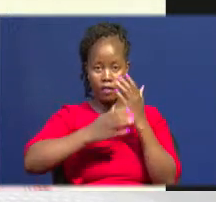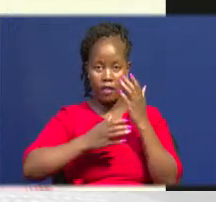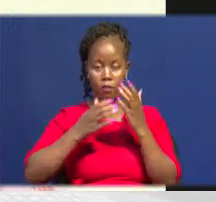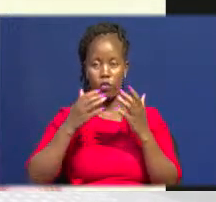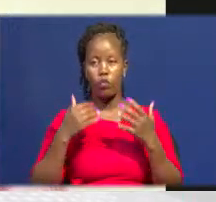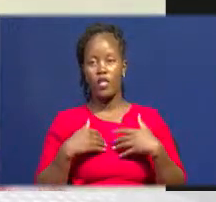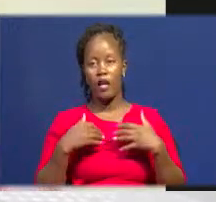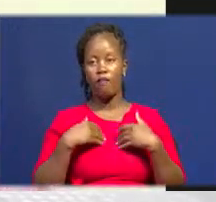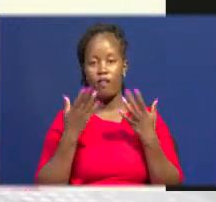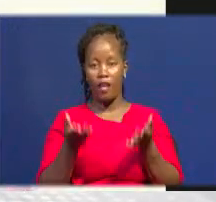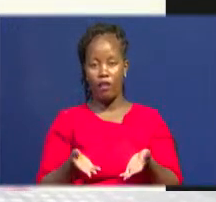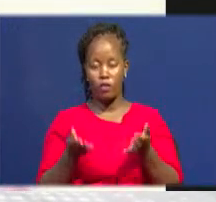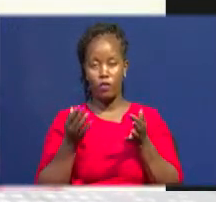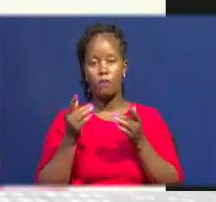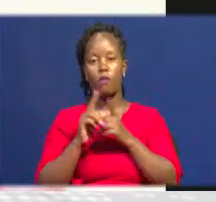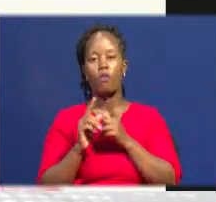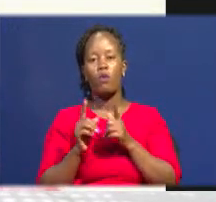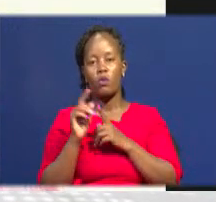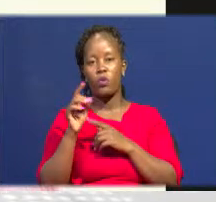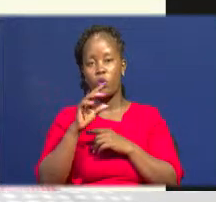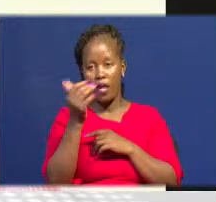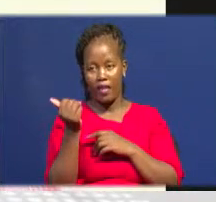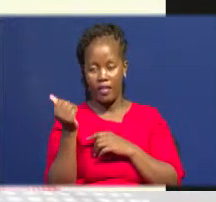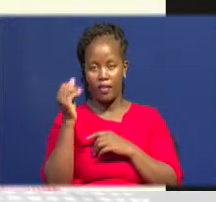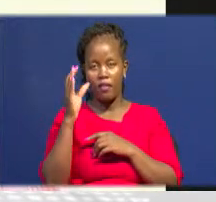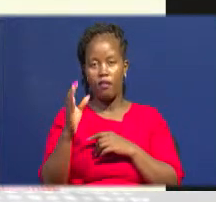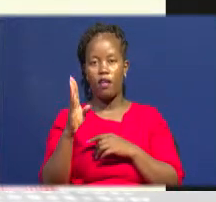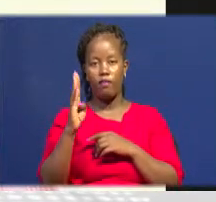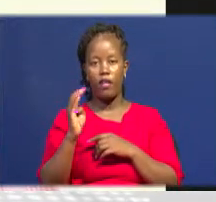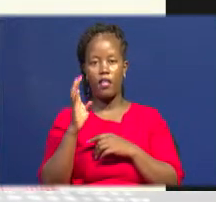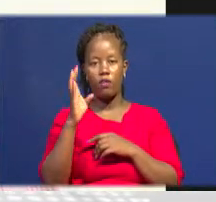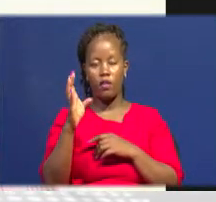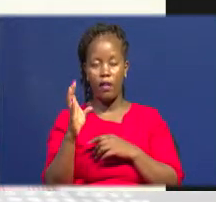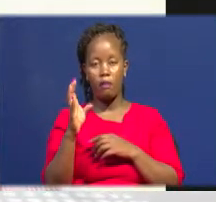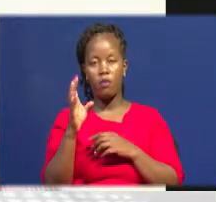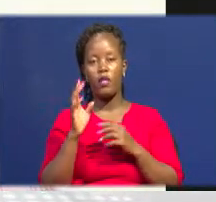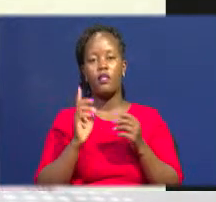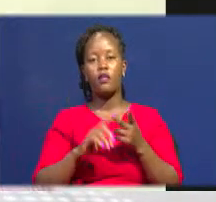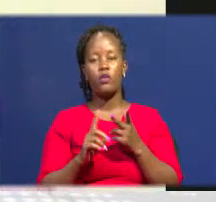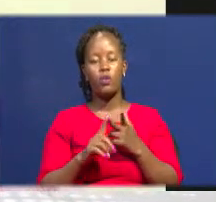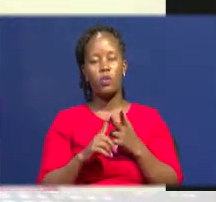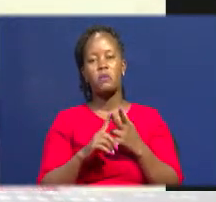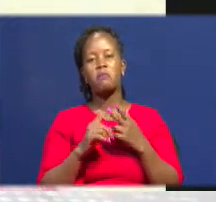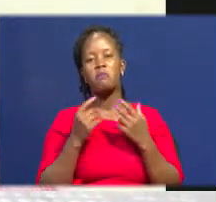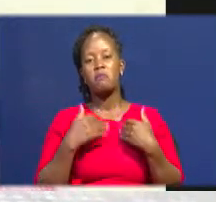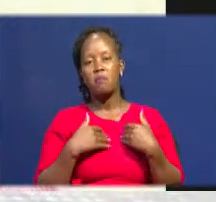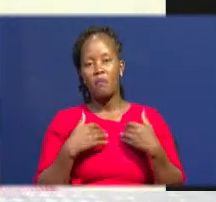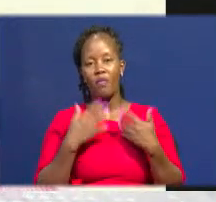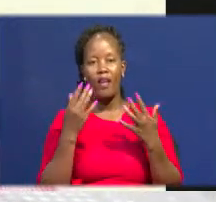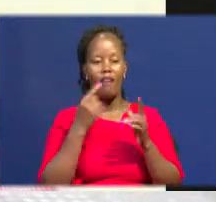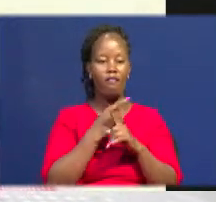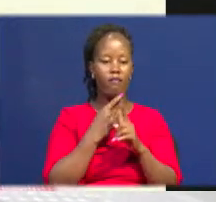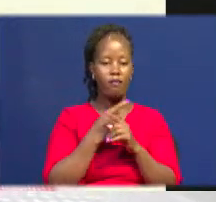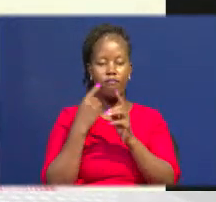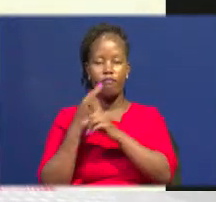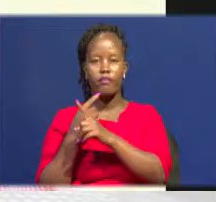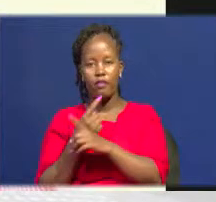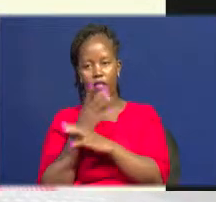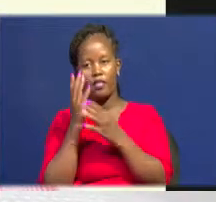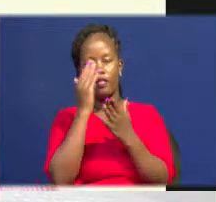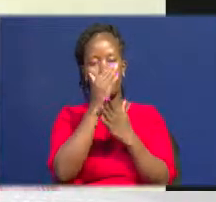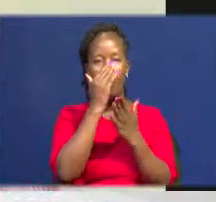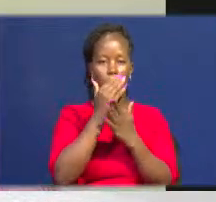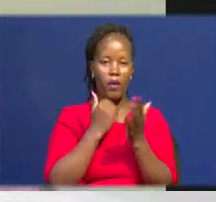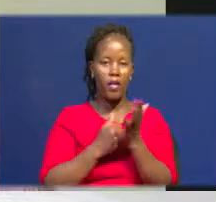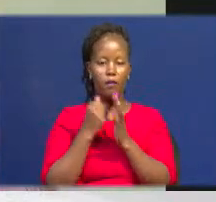maybe what is in the offing because of the CBC, we still shall have KSSA being undertaken by